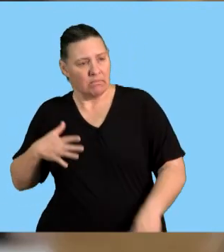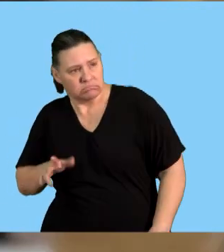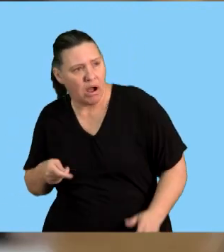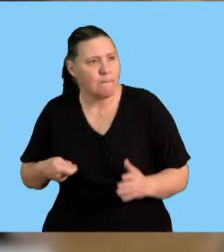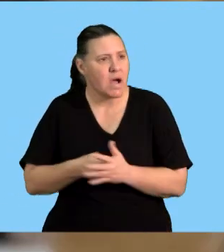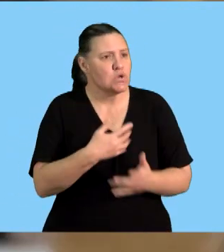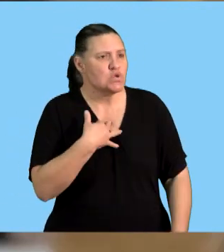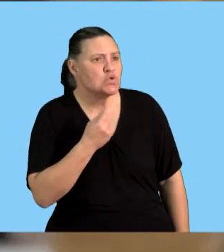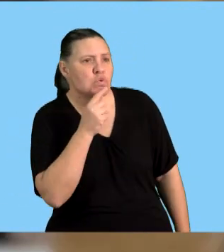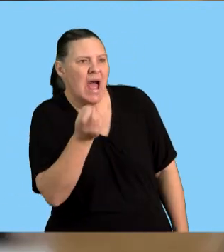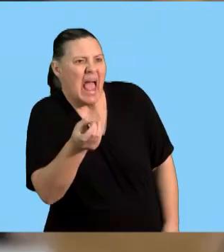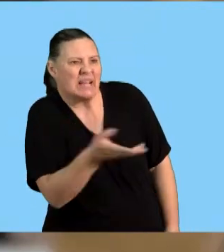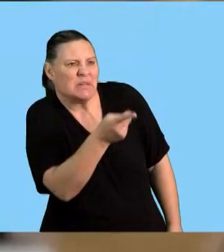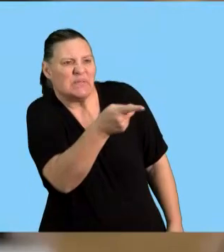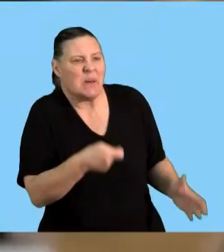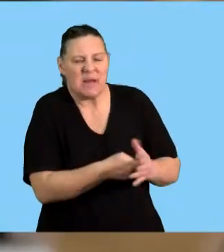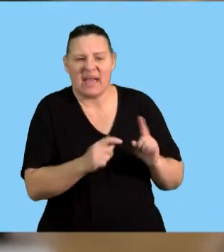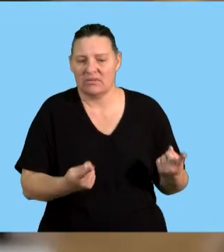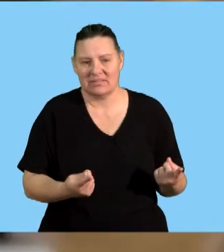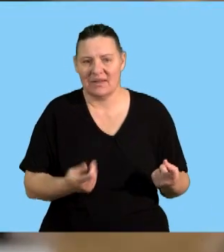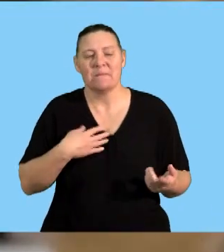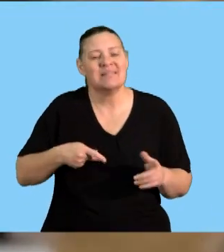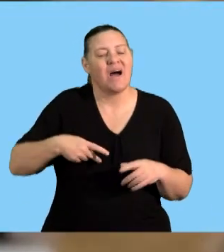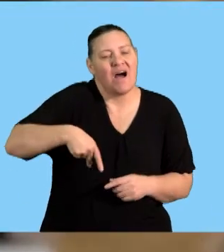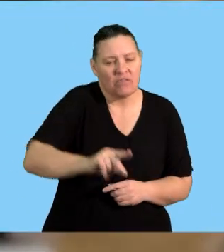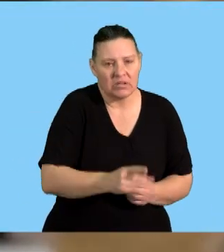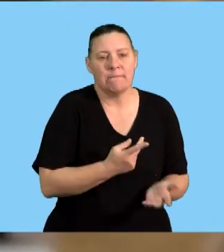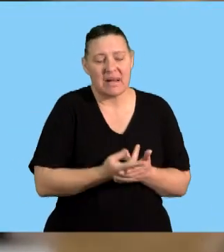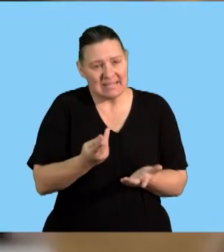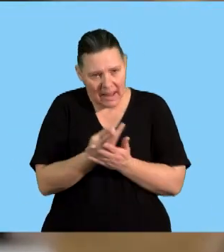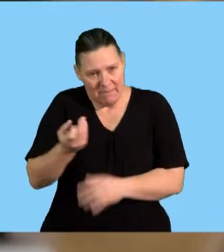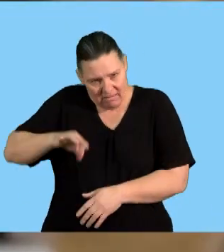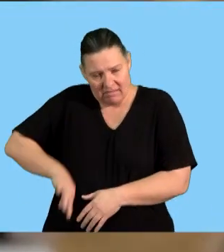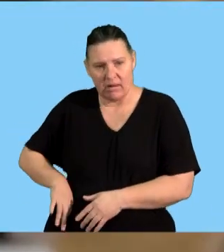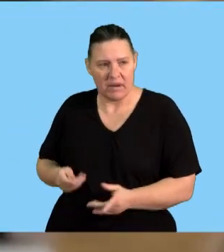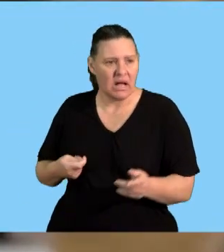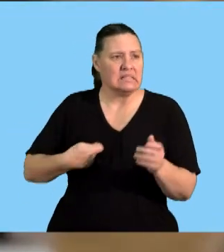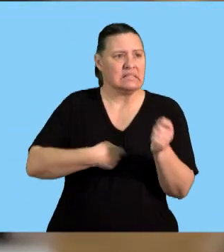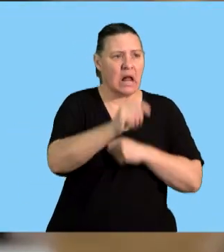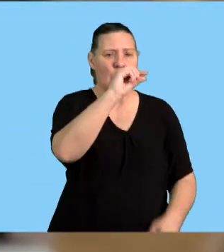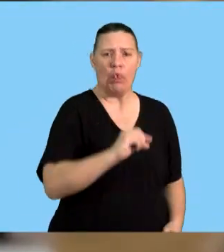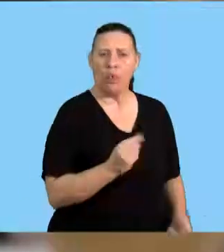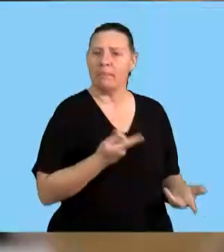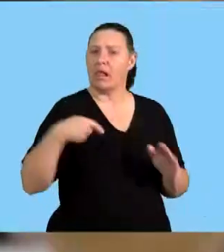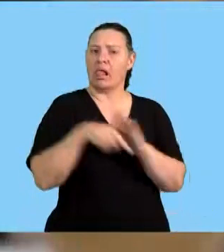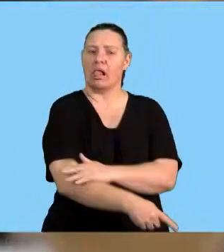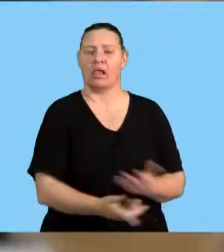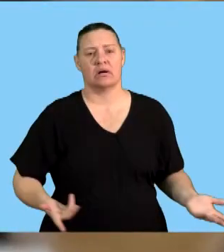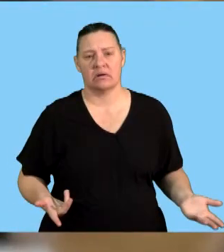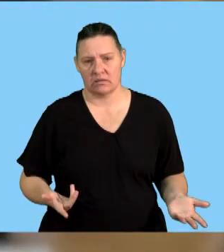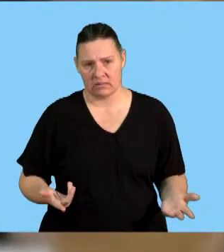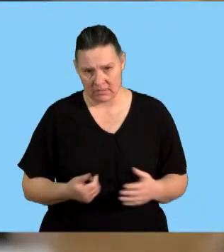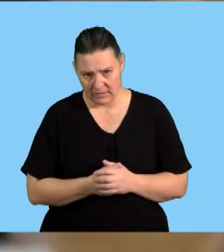to afford your product, but you also need to make a proper profit. Otherwise, the small